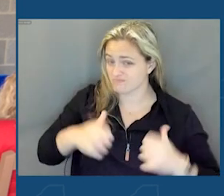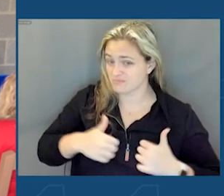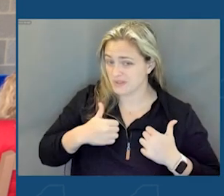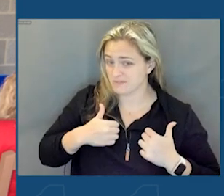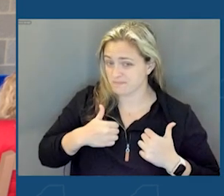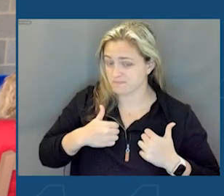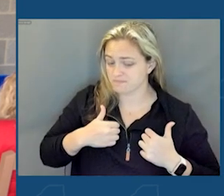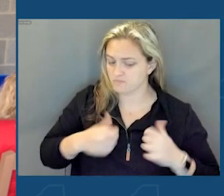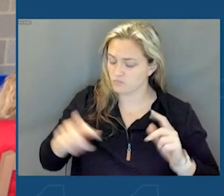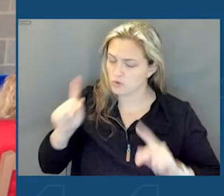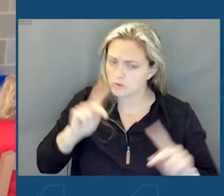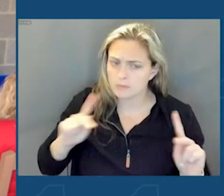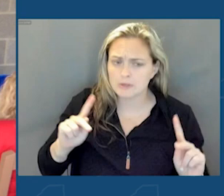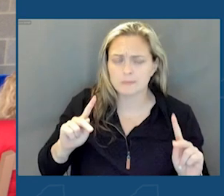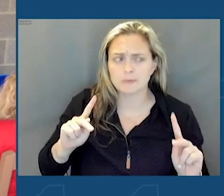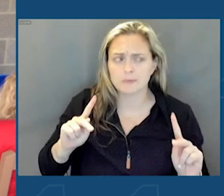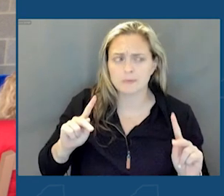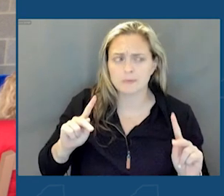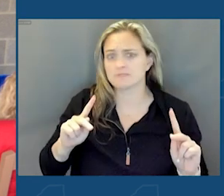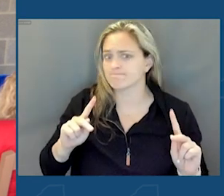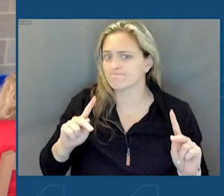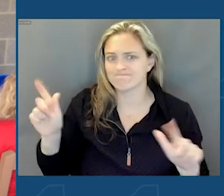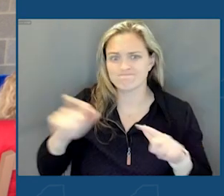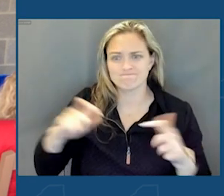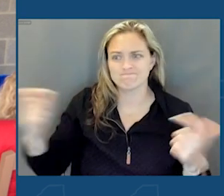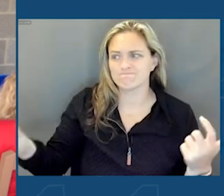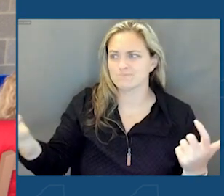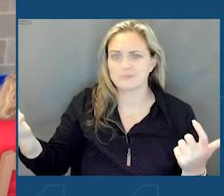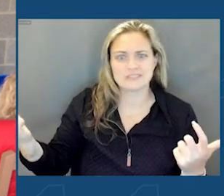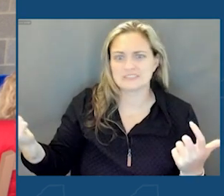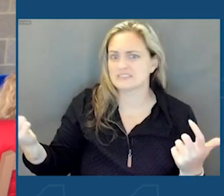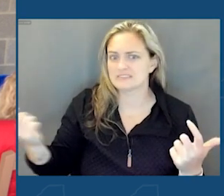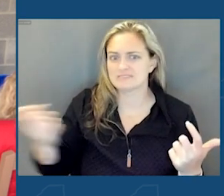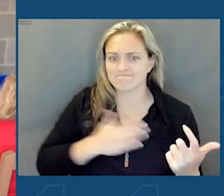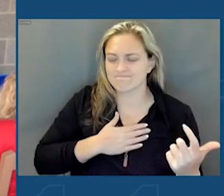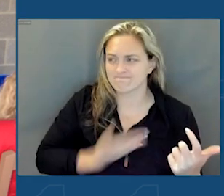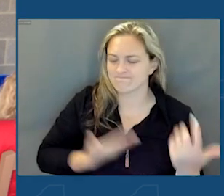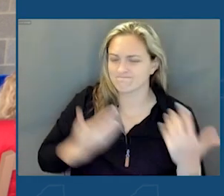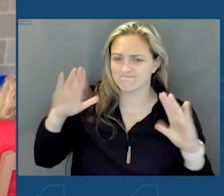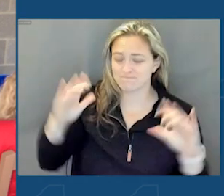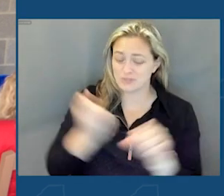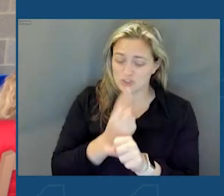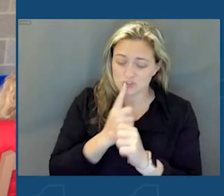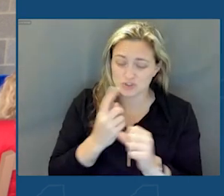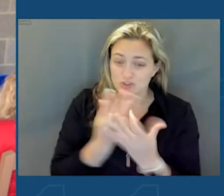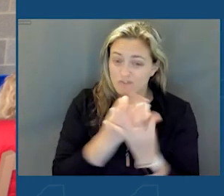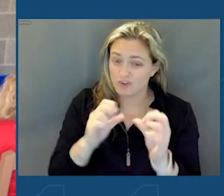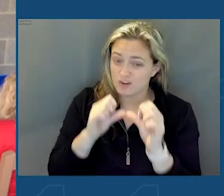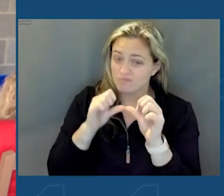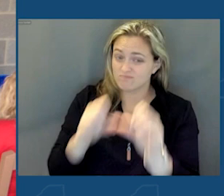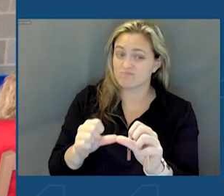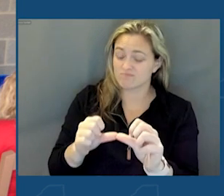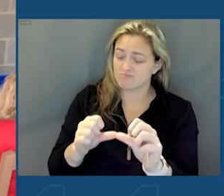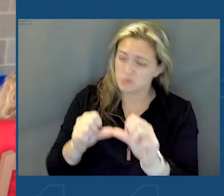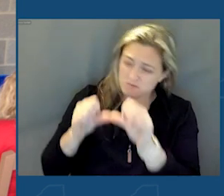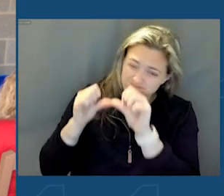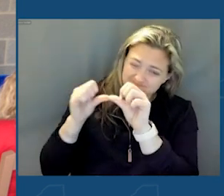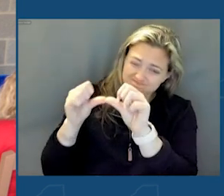those who paid so great a price to ensure that freedom would be our lasting